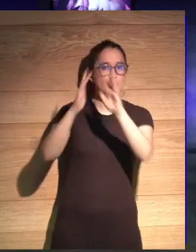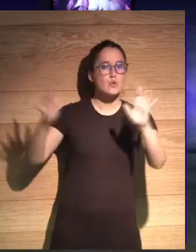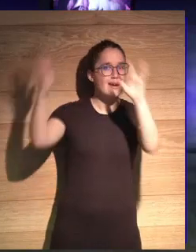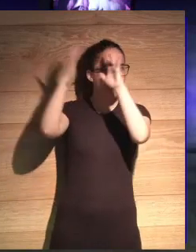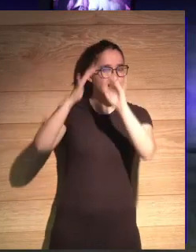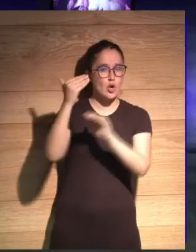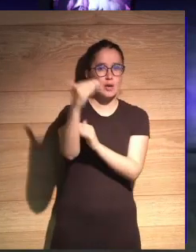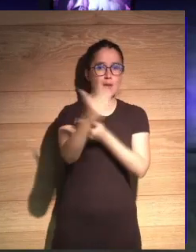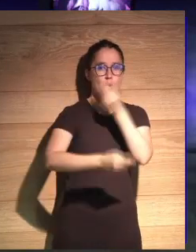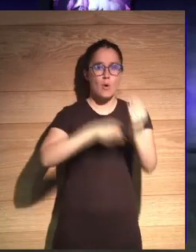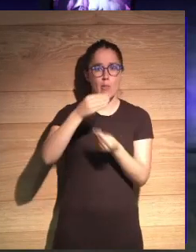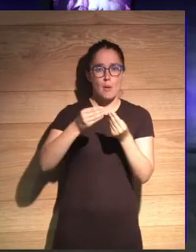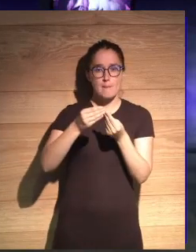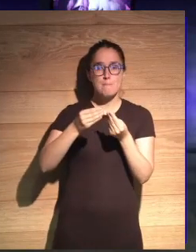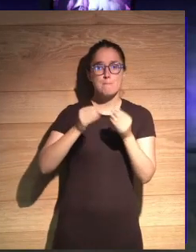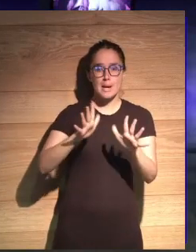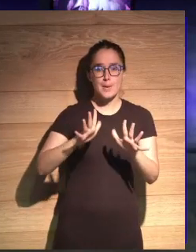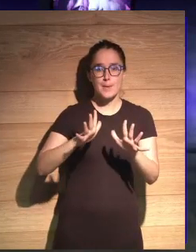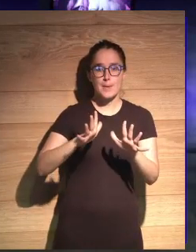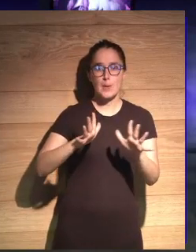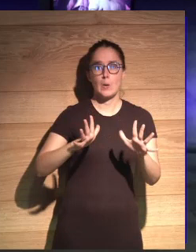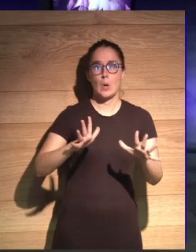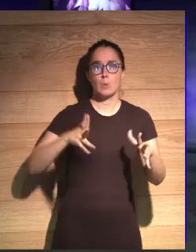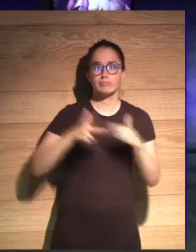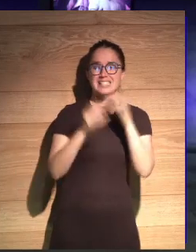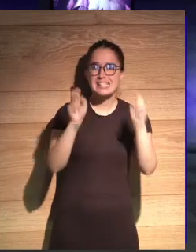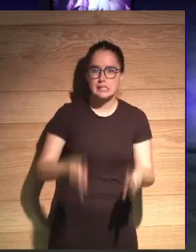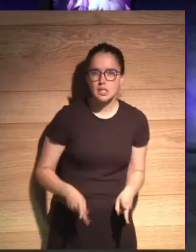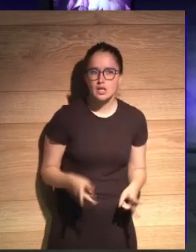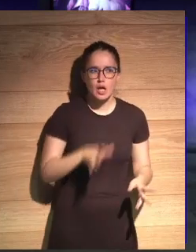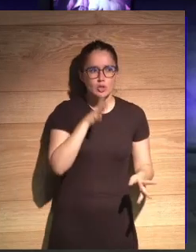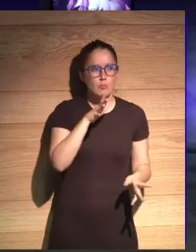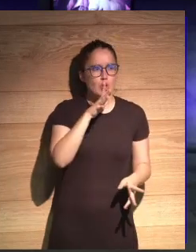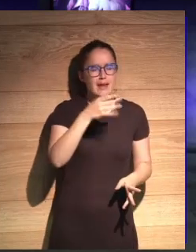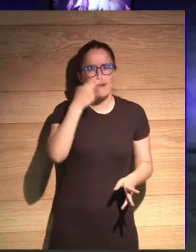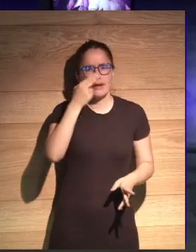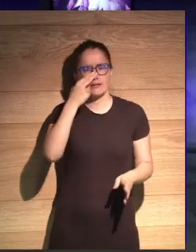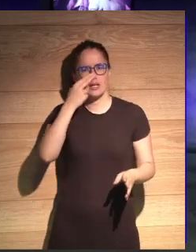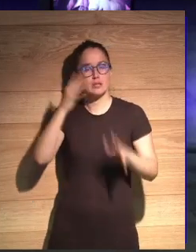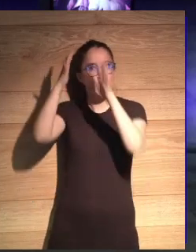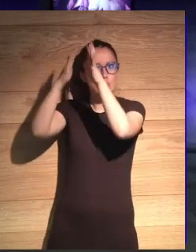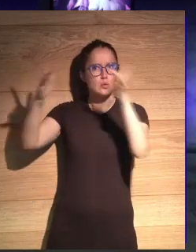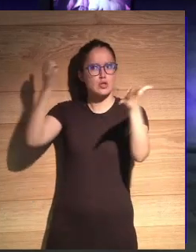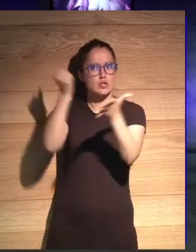also that good citizens are those who dream to do what the evil people